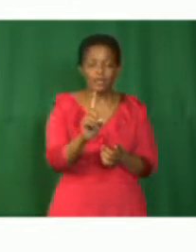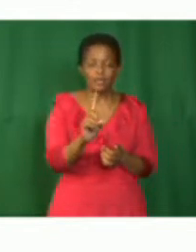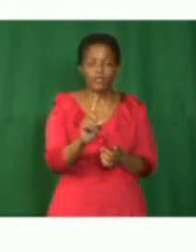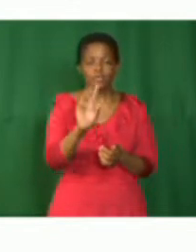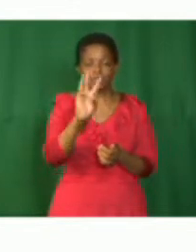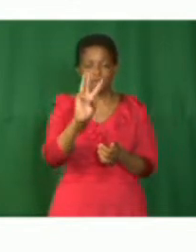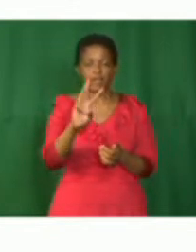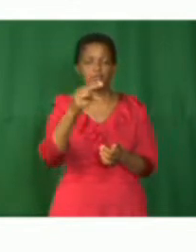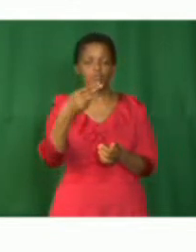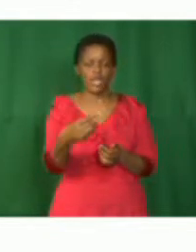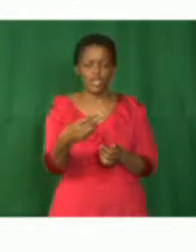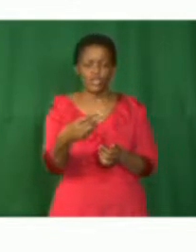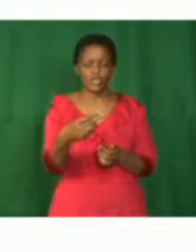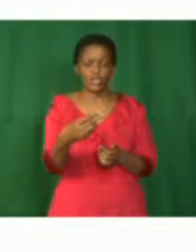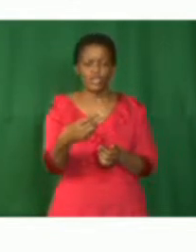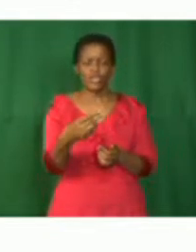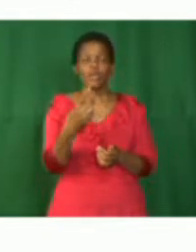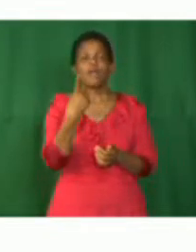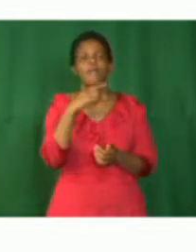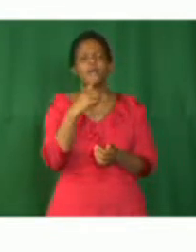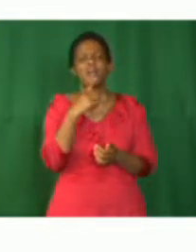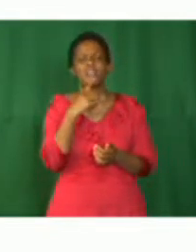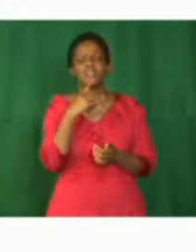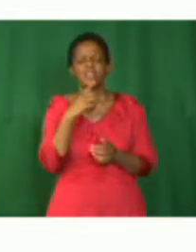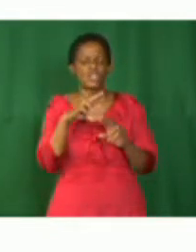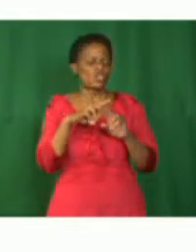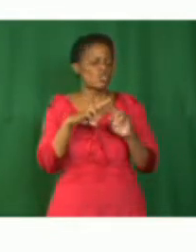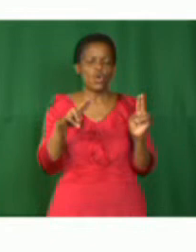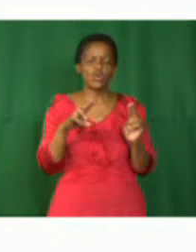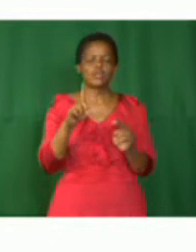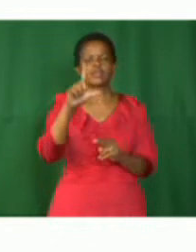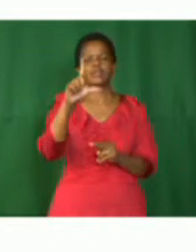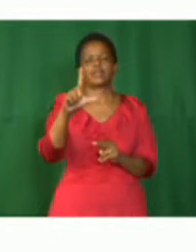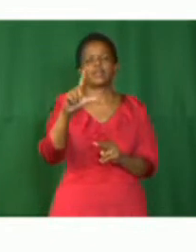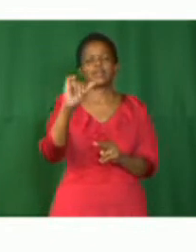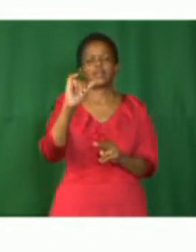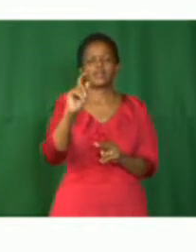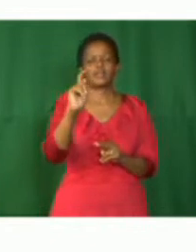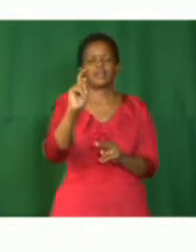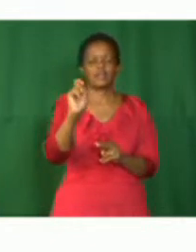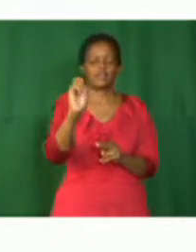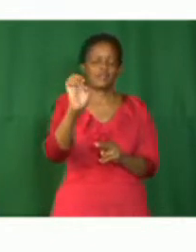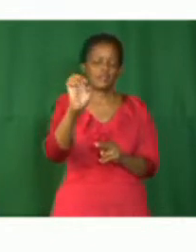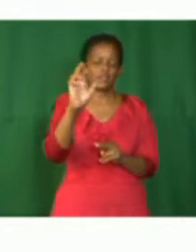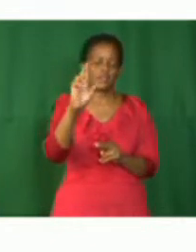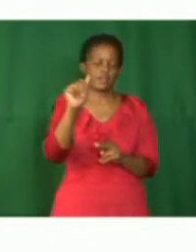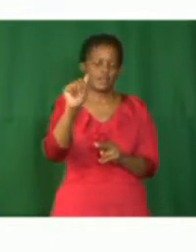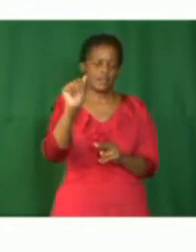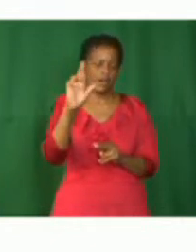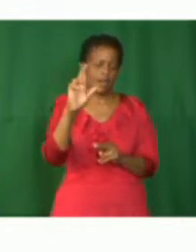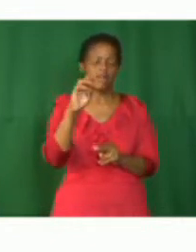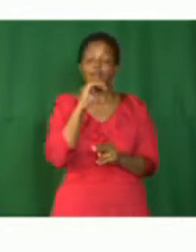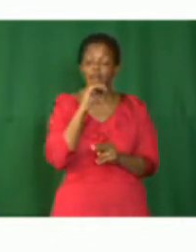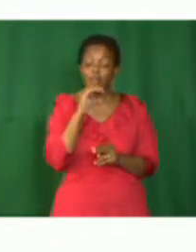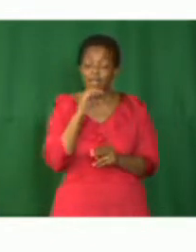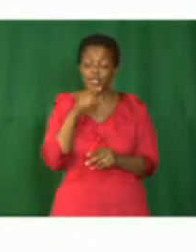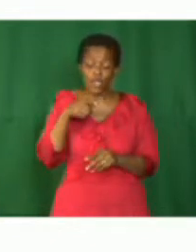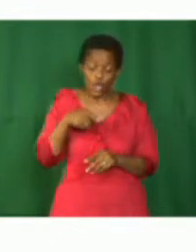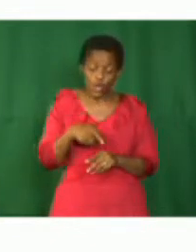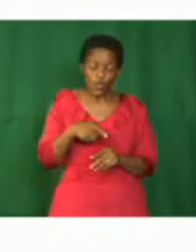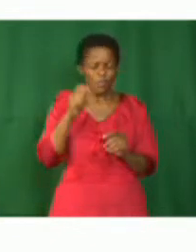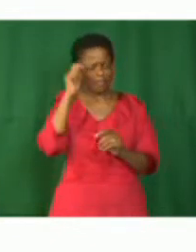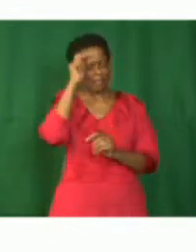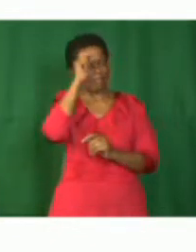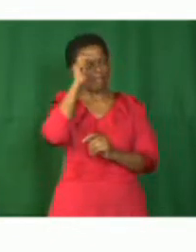read there, you are going to see that this is not a literal question, but it needs you to make your own judgment after reading the whole passage.